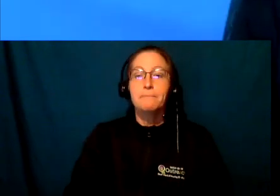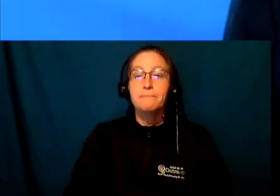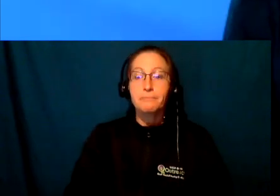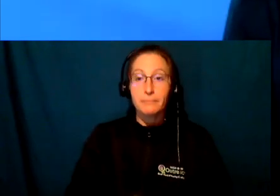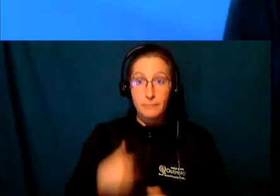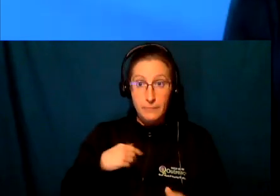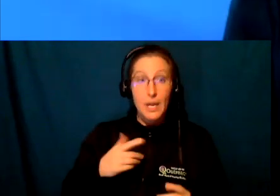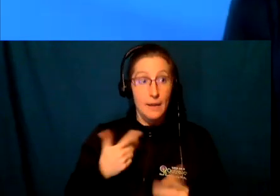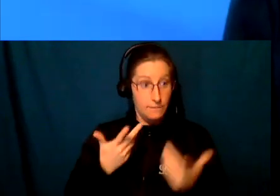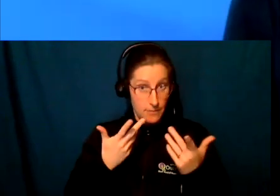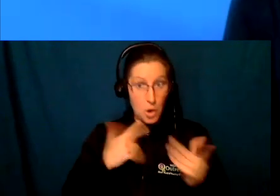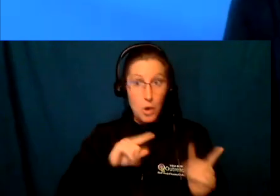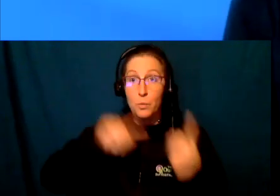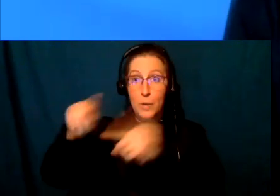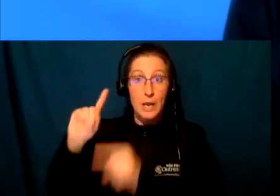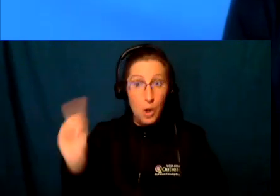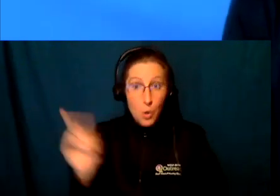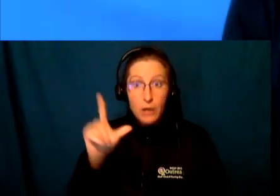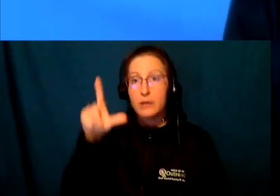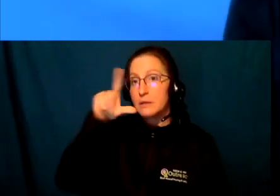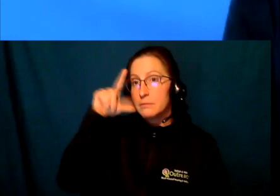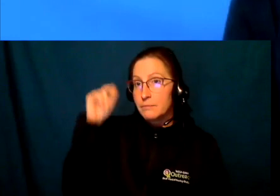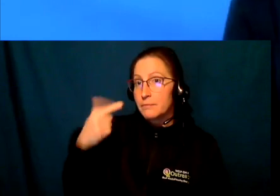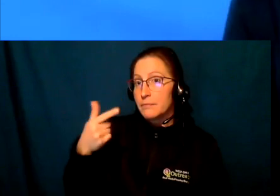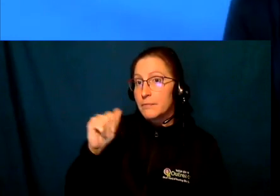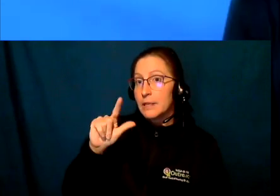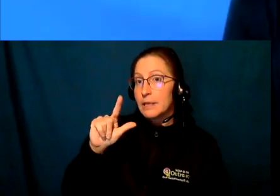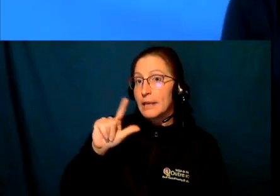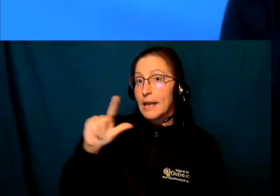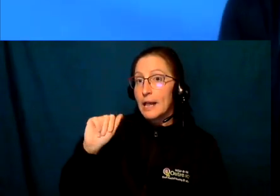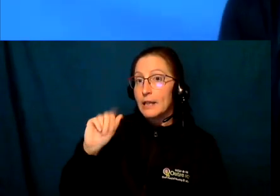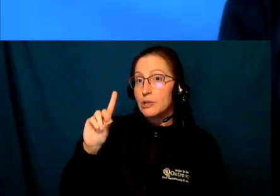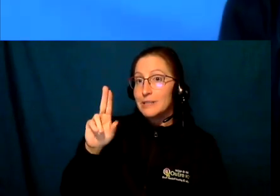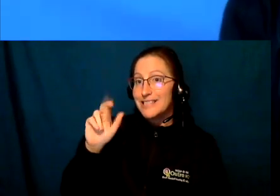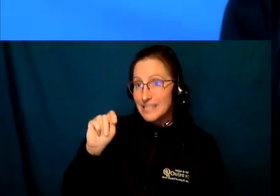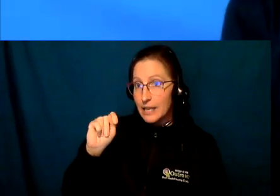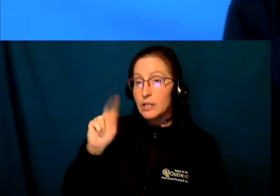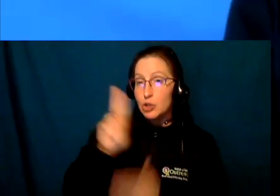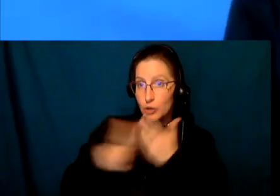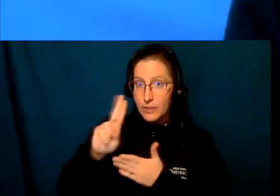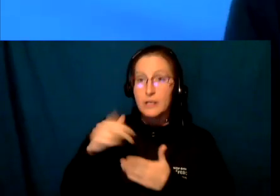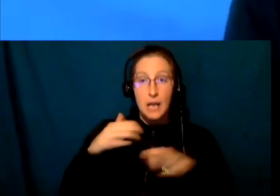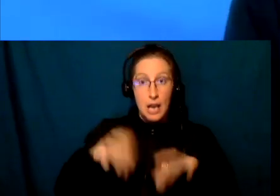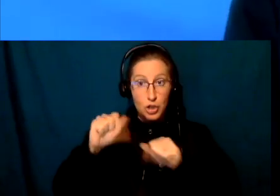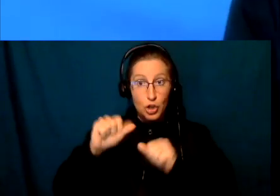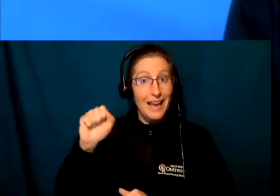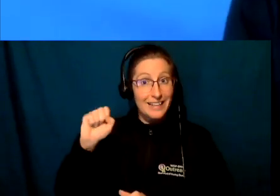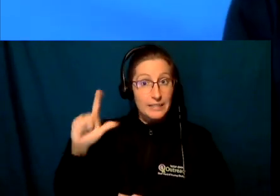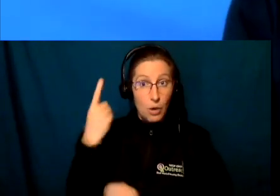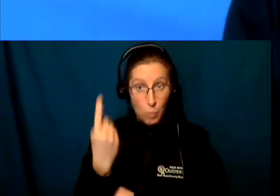Gallaudet University in Washington, D.C. for some summer classes. I took American Sign Language 1 and